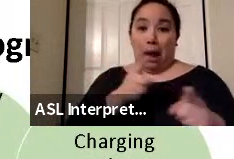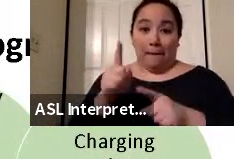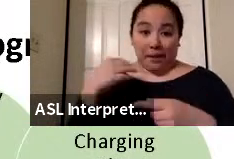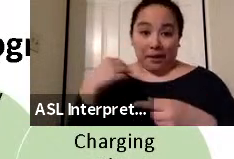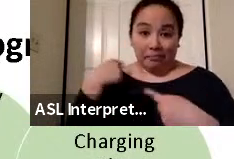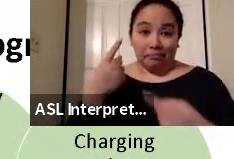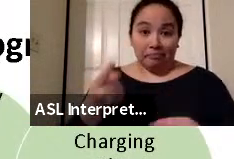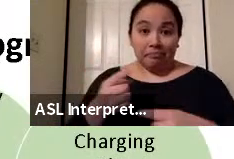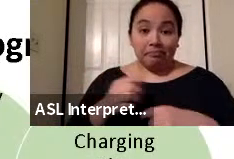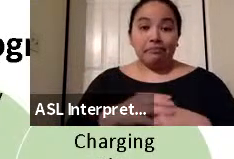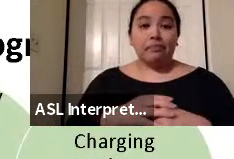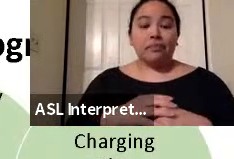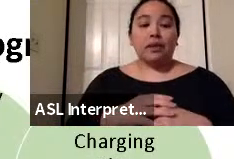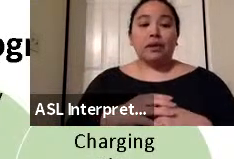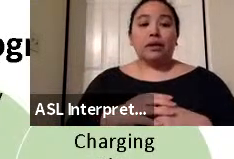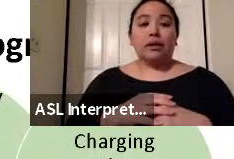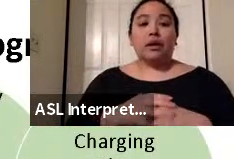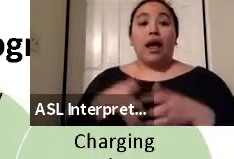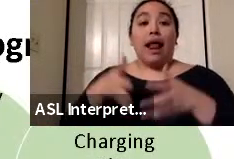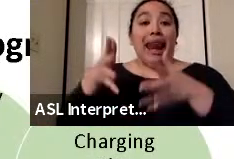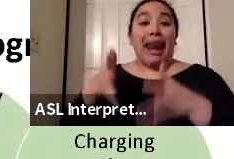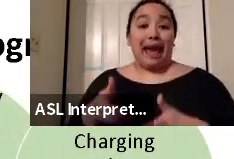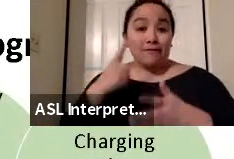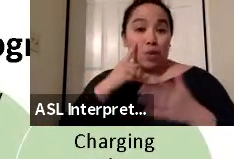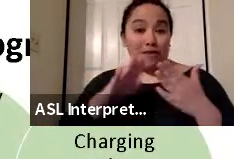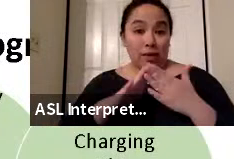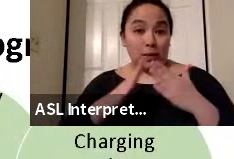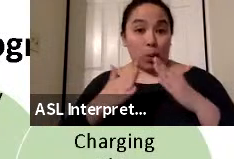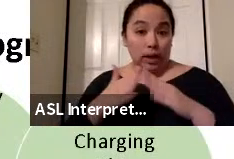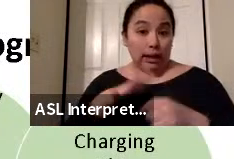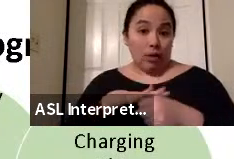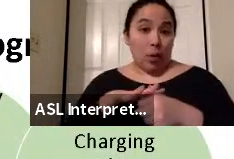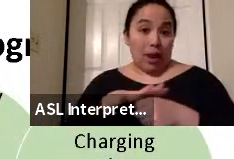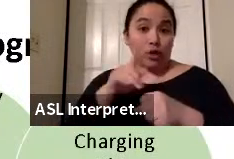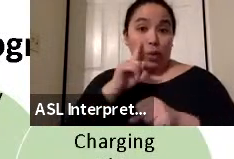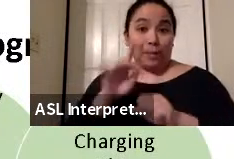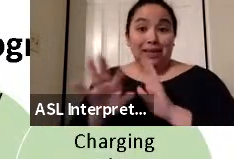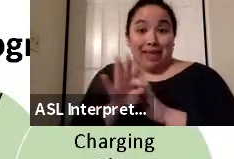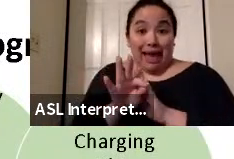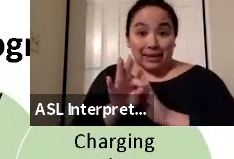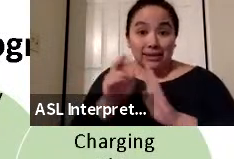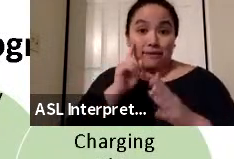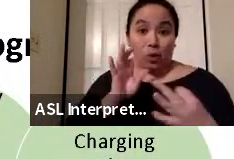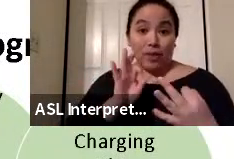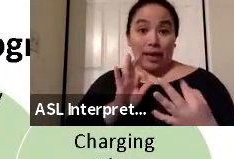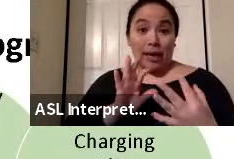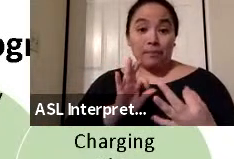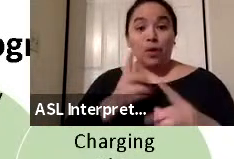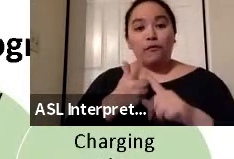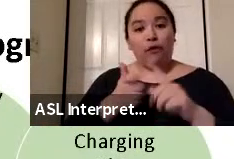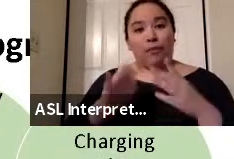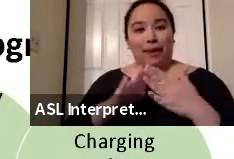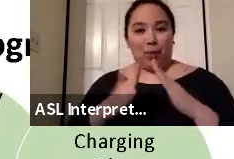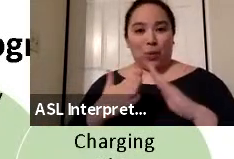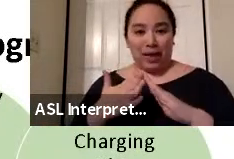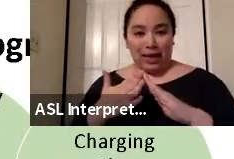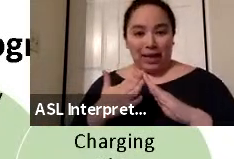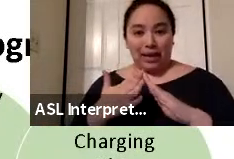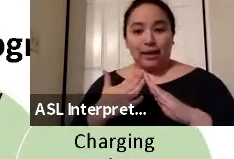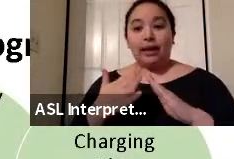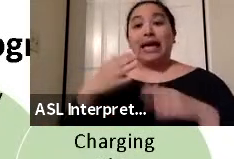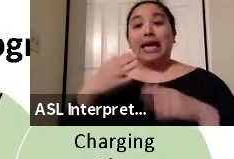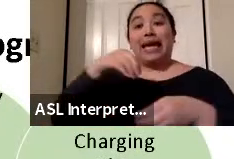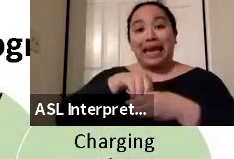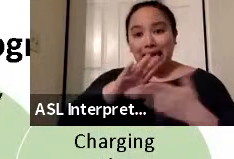The remaining community locations will be selected with the input of the community in the